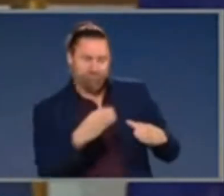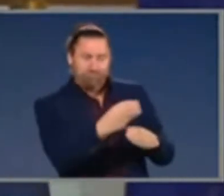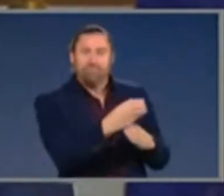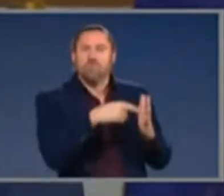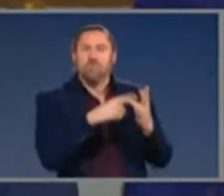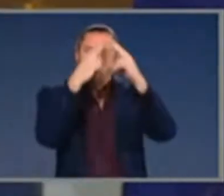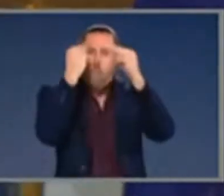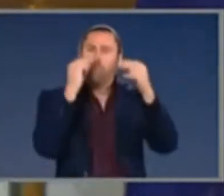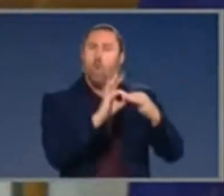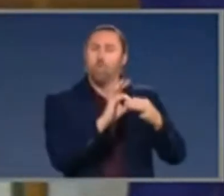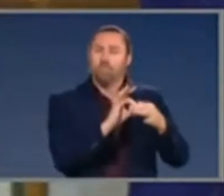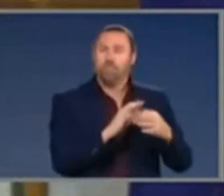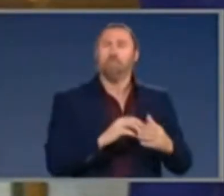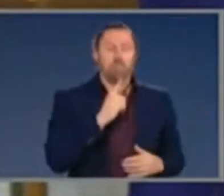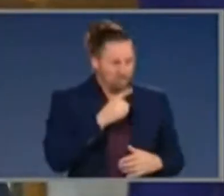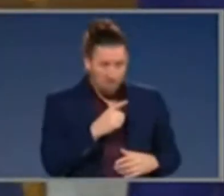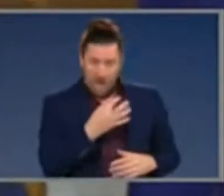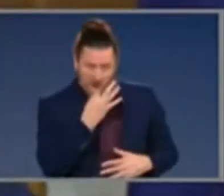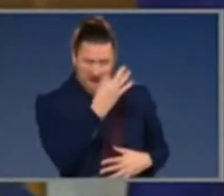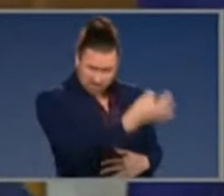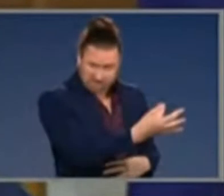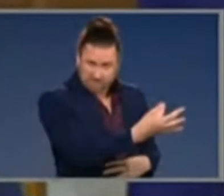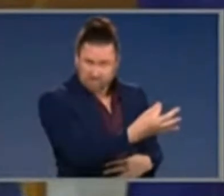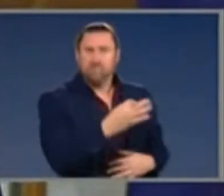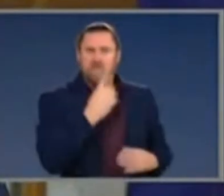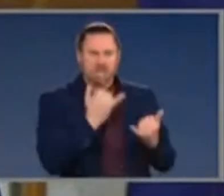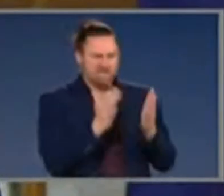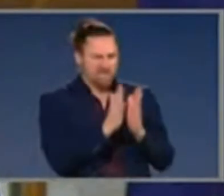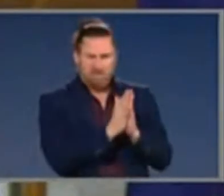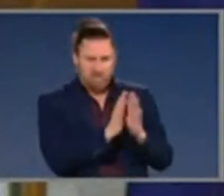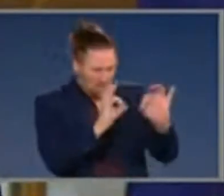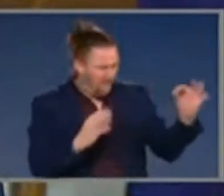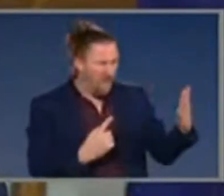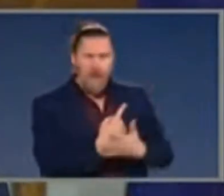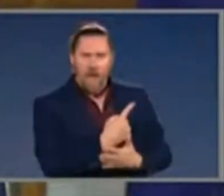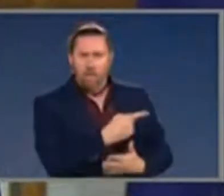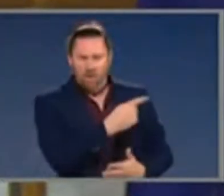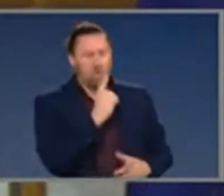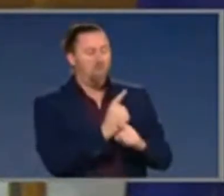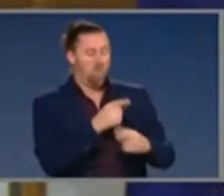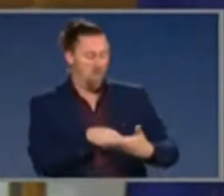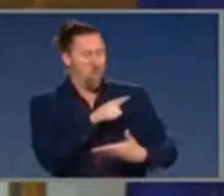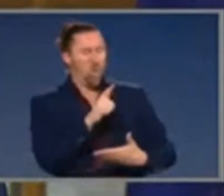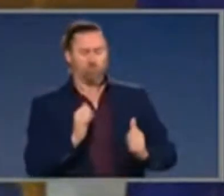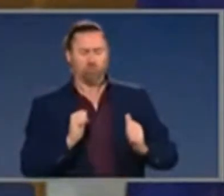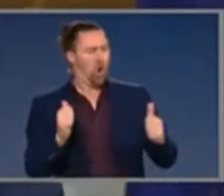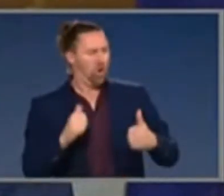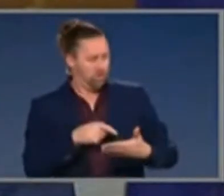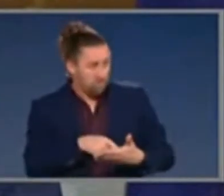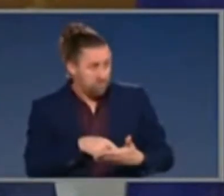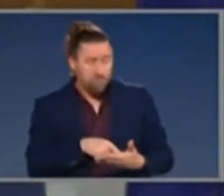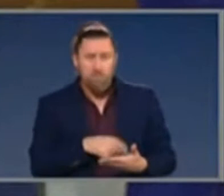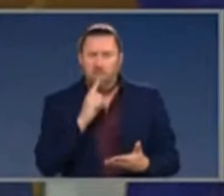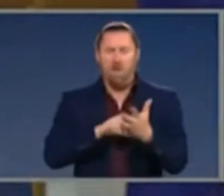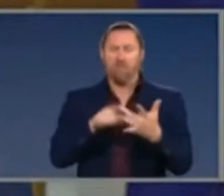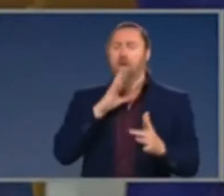that when that hadn't been done by Sunday, you're said to have been shocked that that was the case. The Victorian government says the first